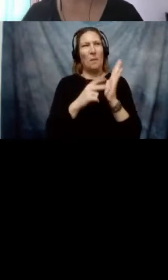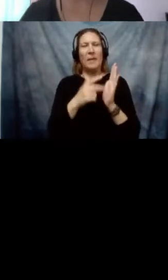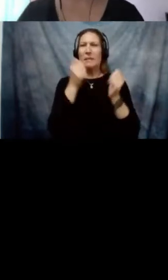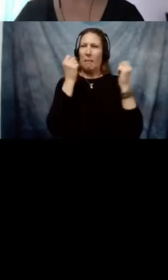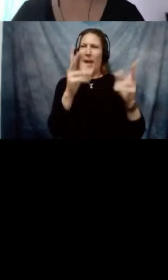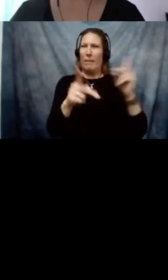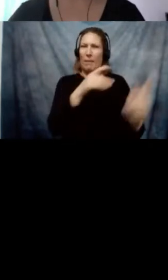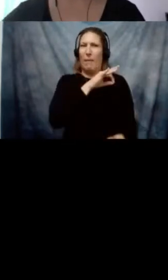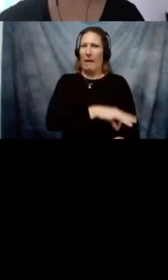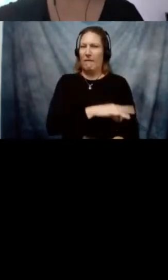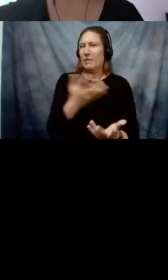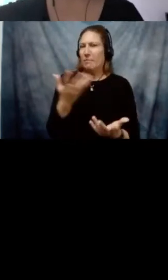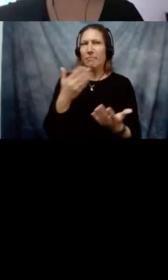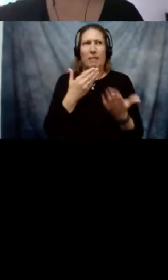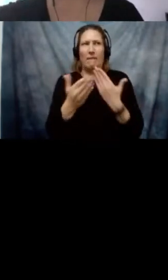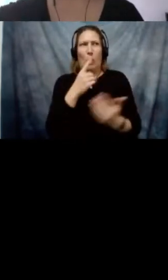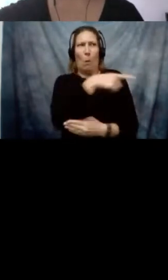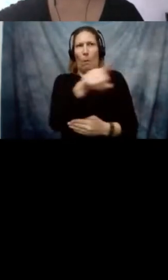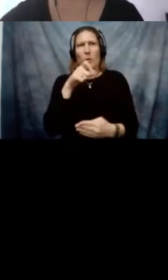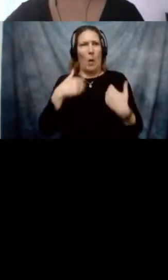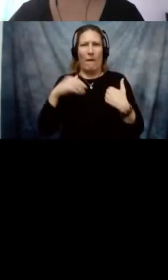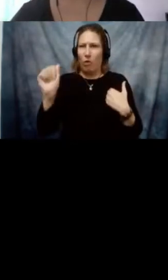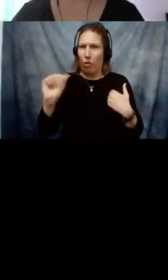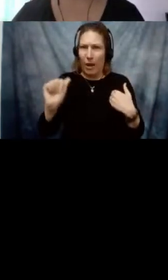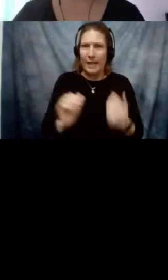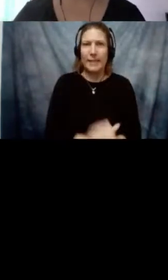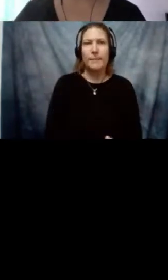care about accessibility for all of our learners?